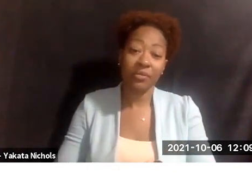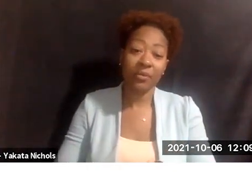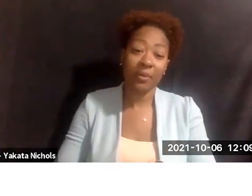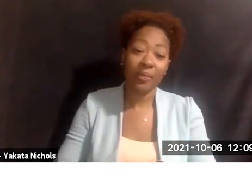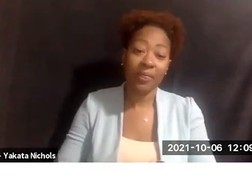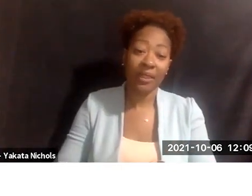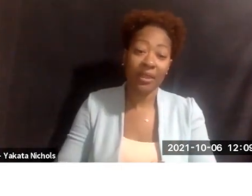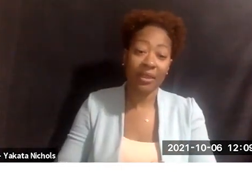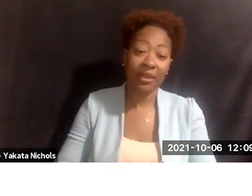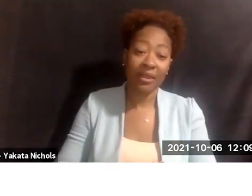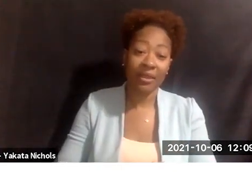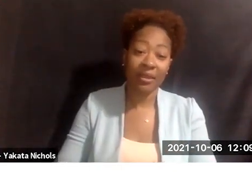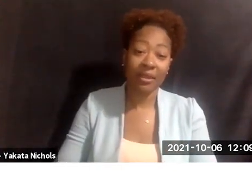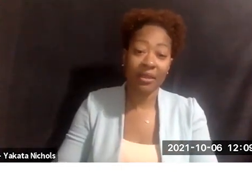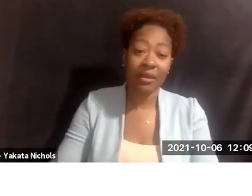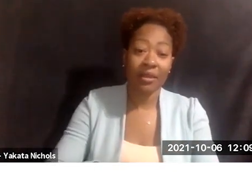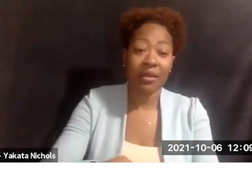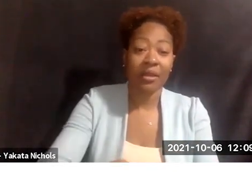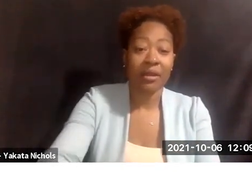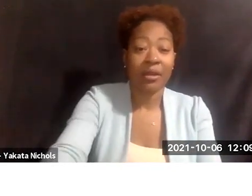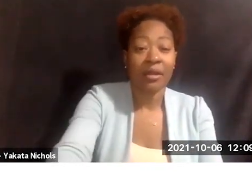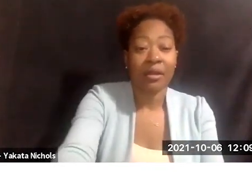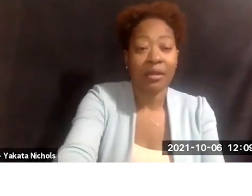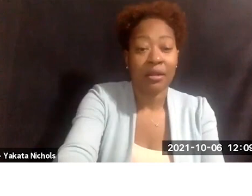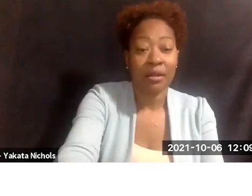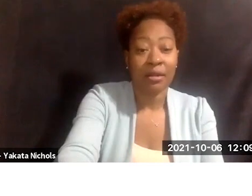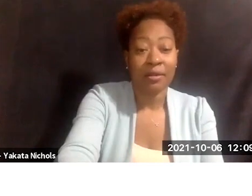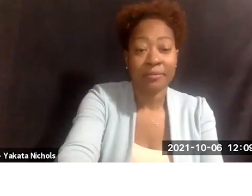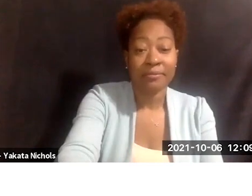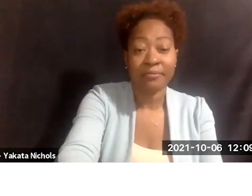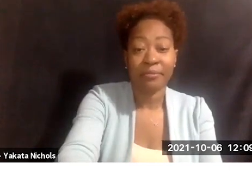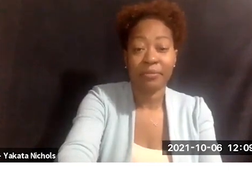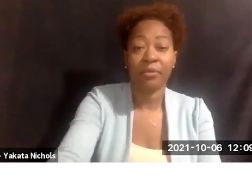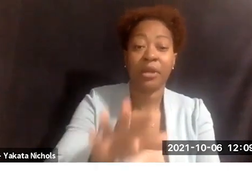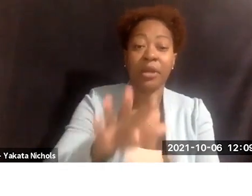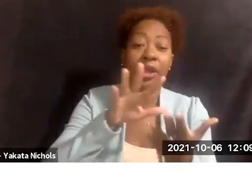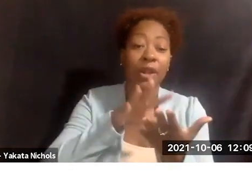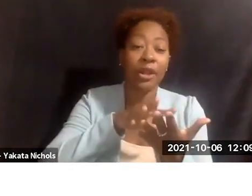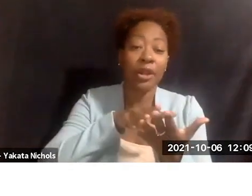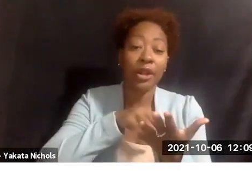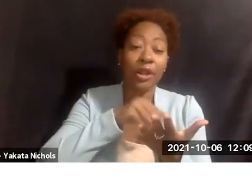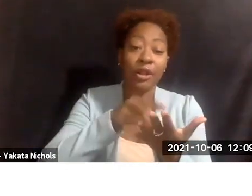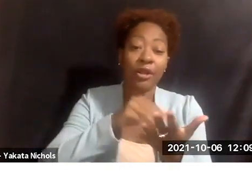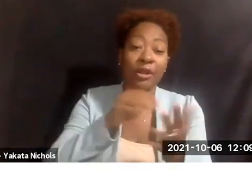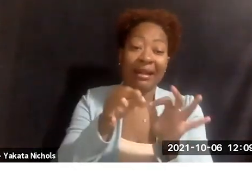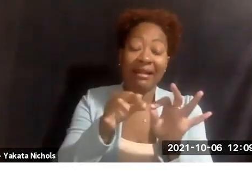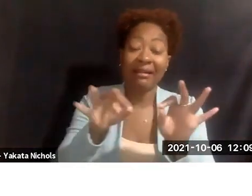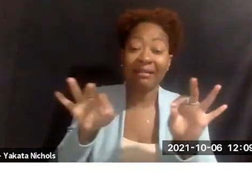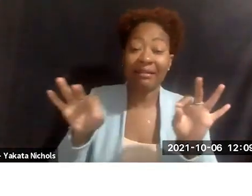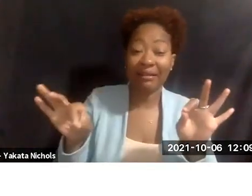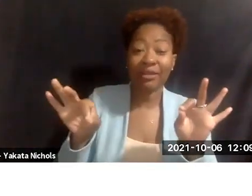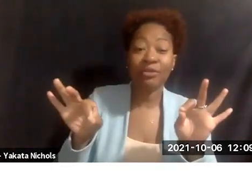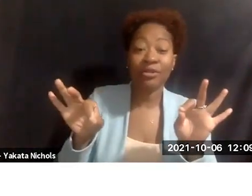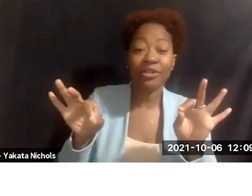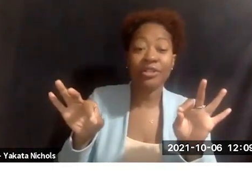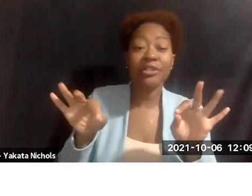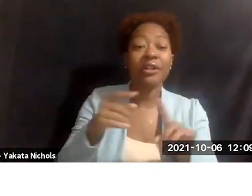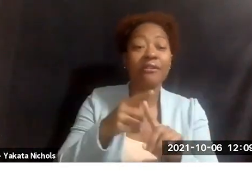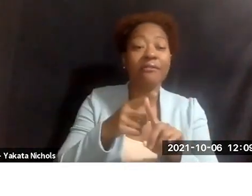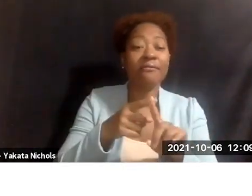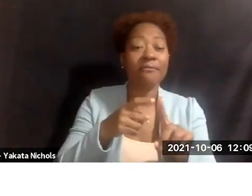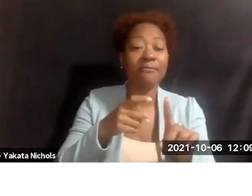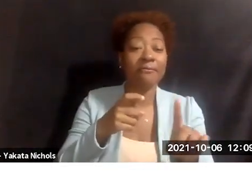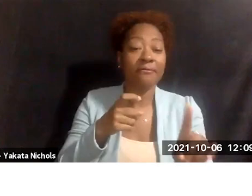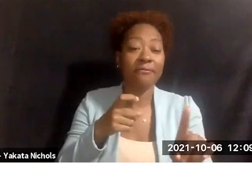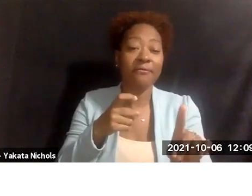Learning Anishinaabe for me, which is the language of the Anishinaabe people, the Anishinaabe Nation, comprised of the